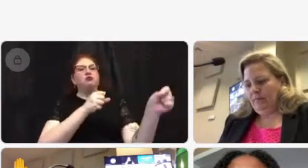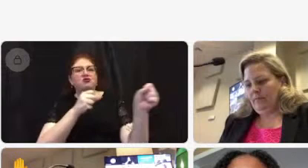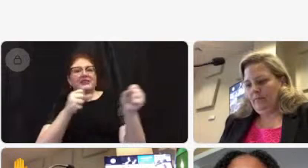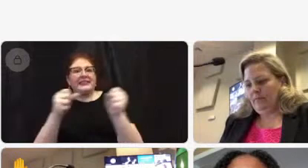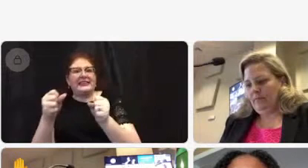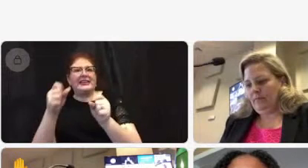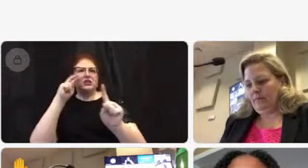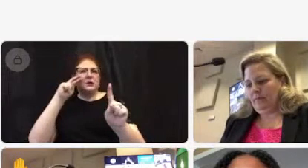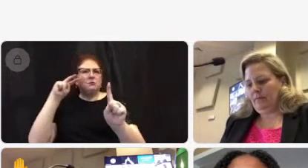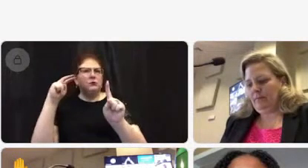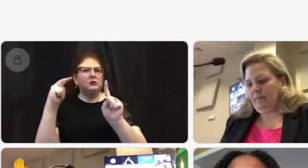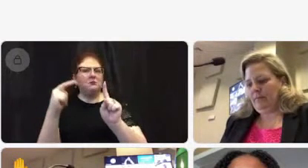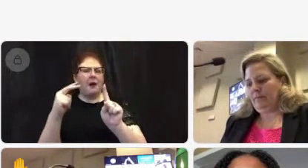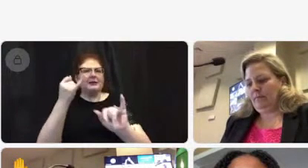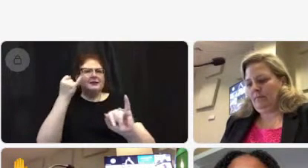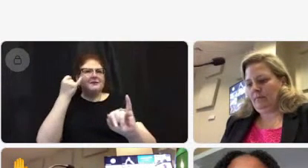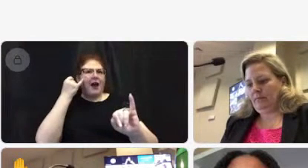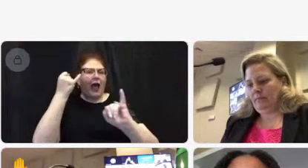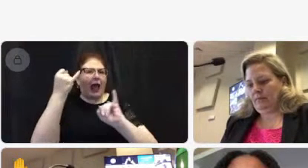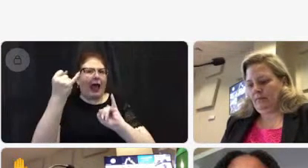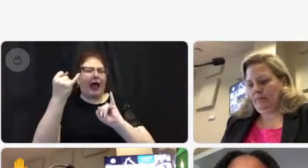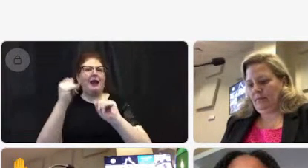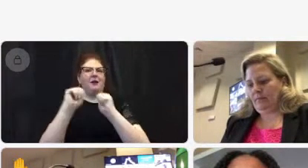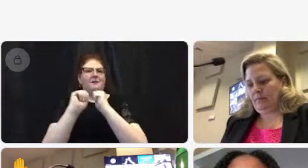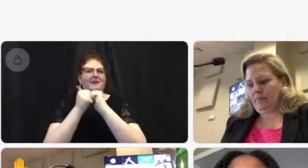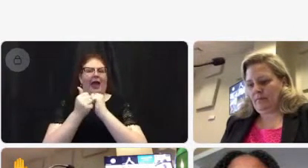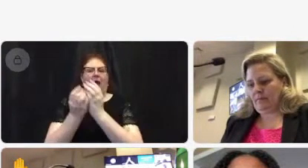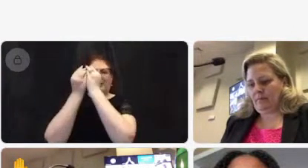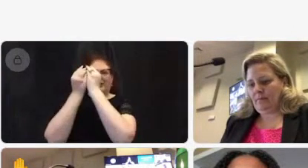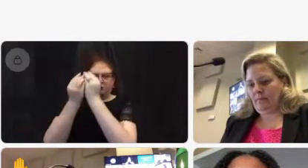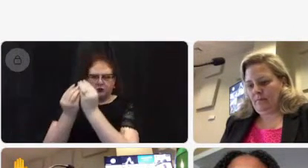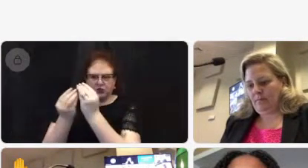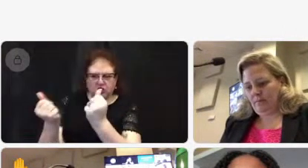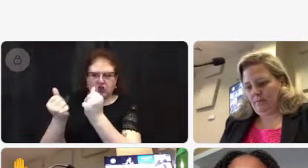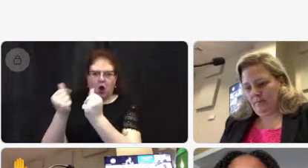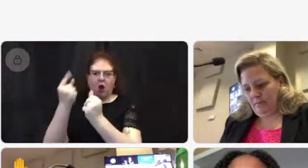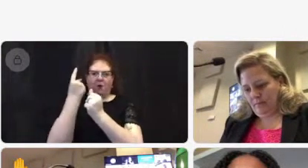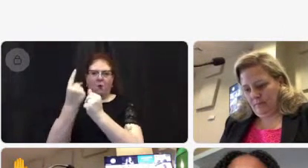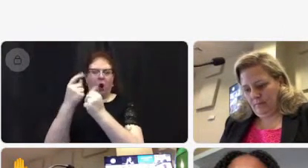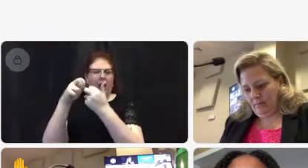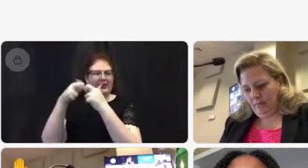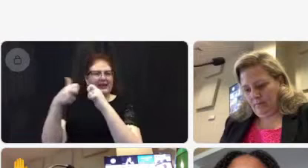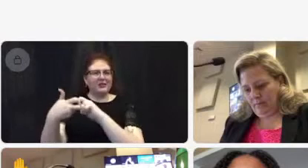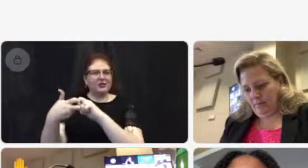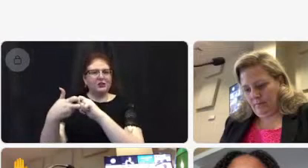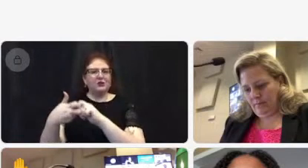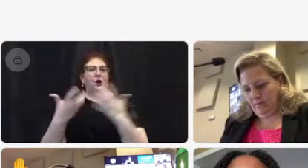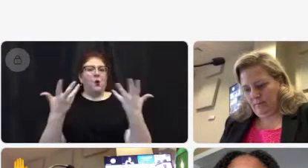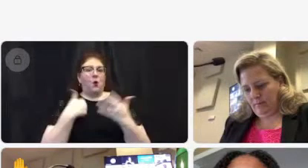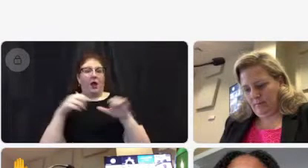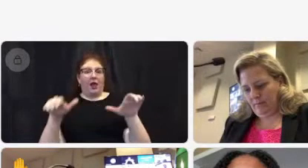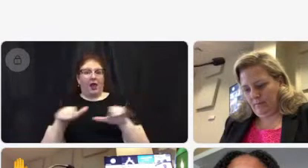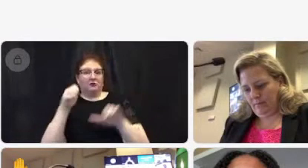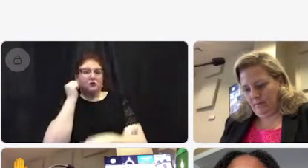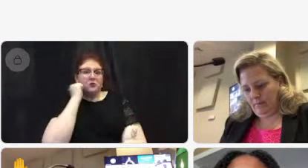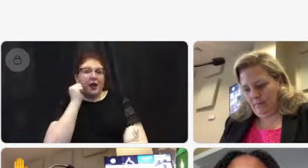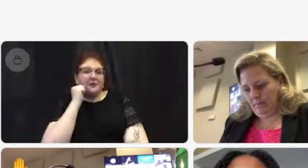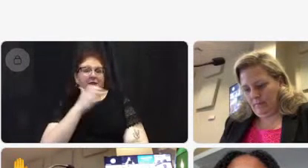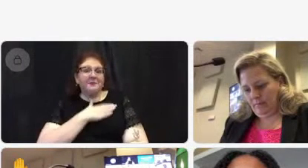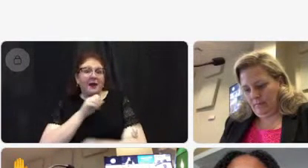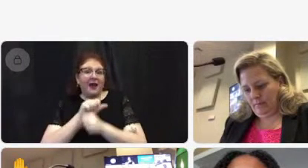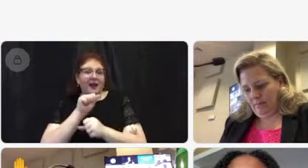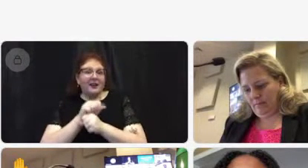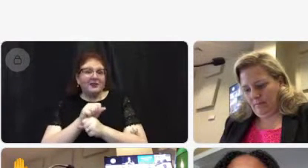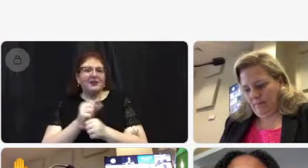idea of resolving an issue. I mean, what I do in my day-to-day job, I want to get that